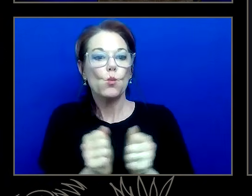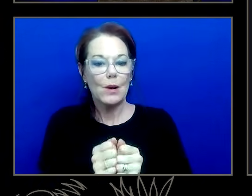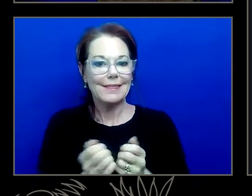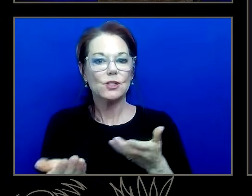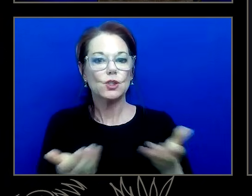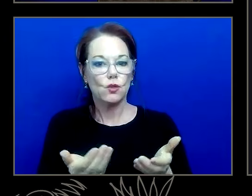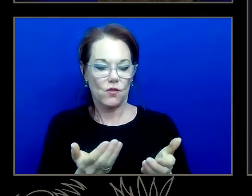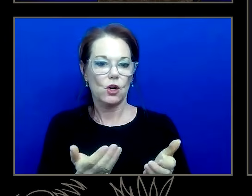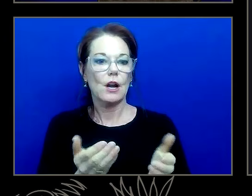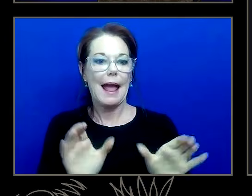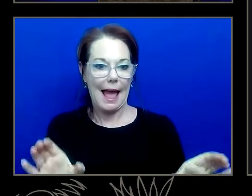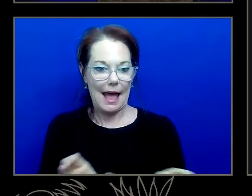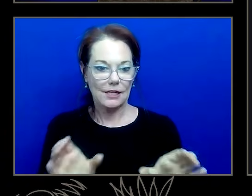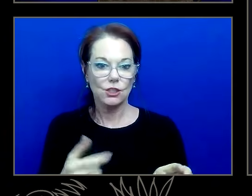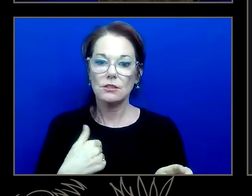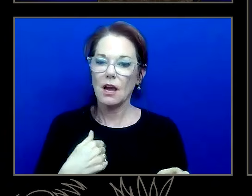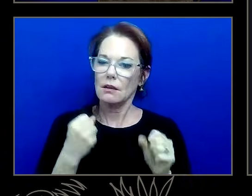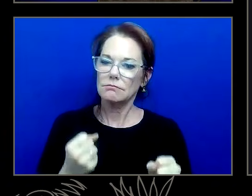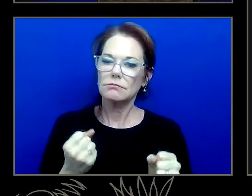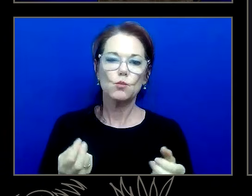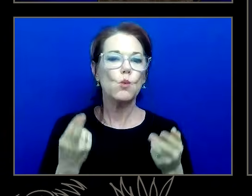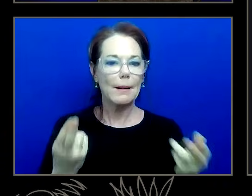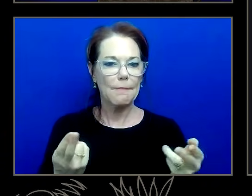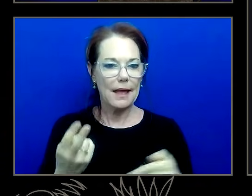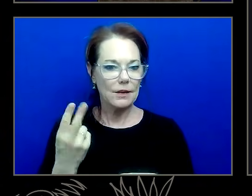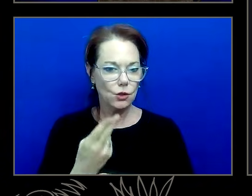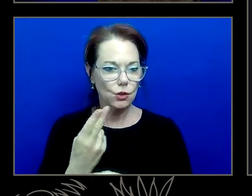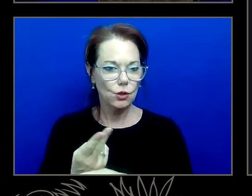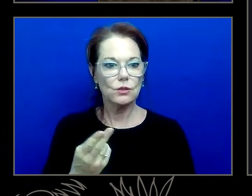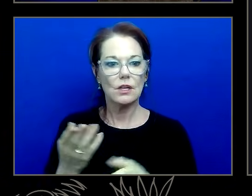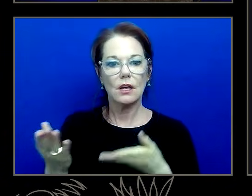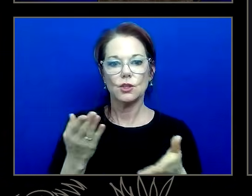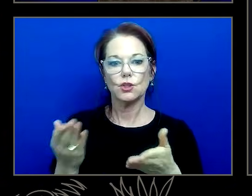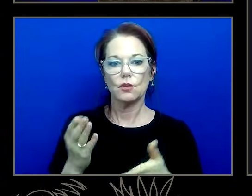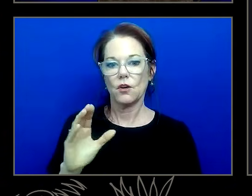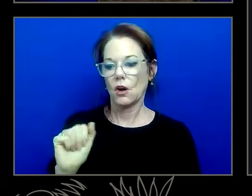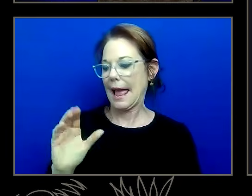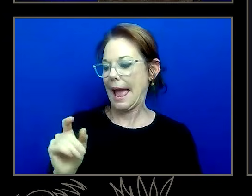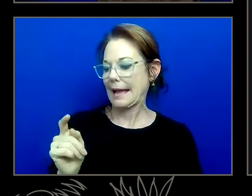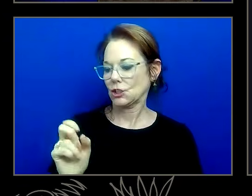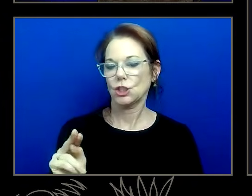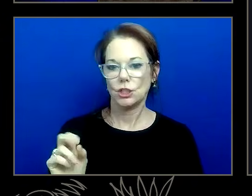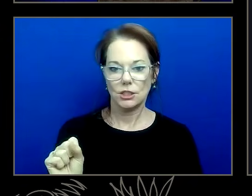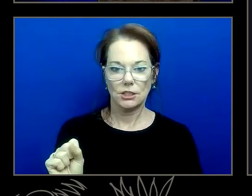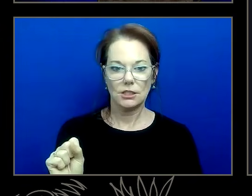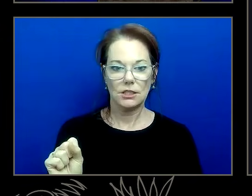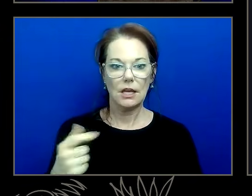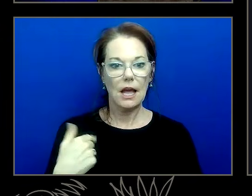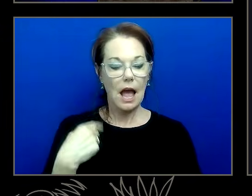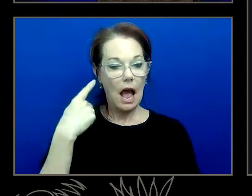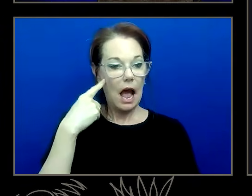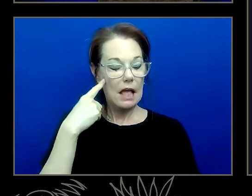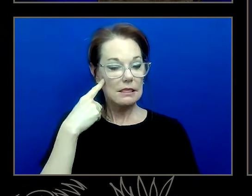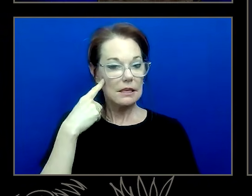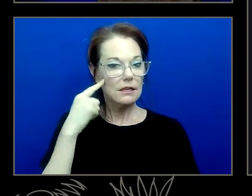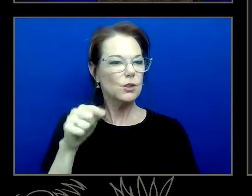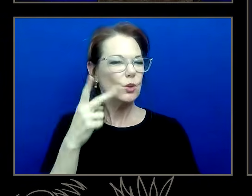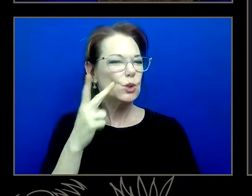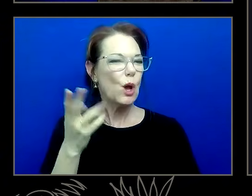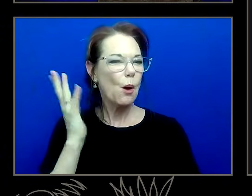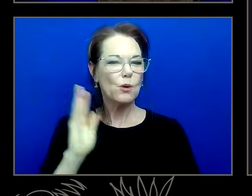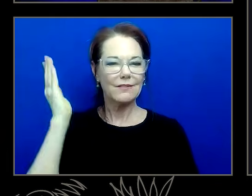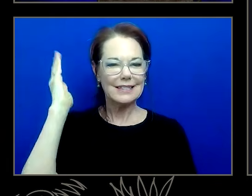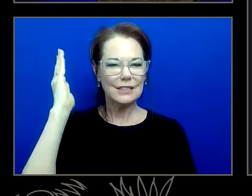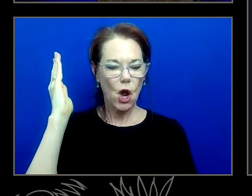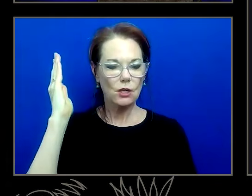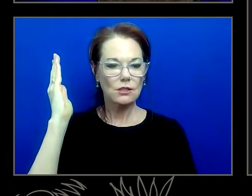So I really recommend you use server actions because I think you saw in previous talks that